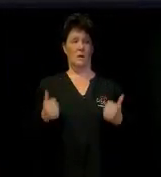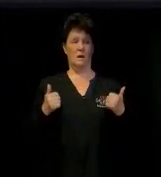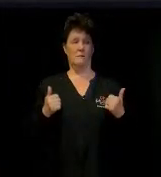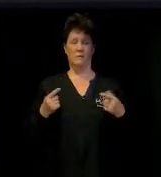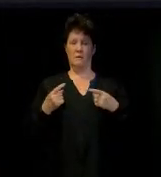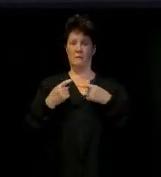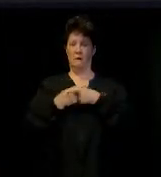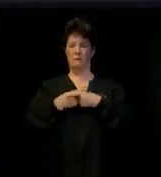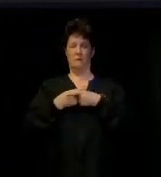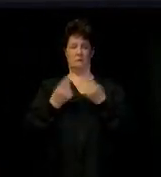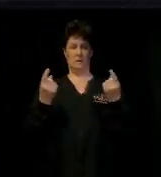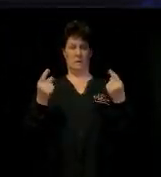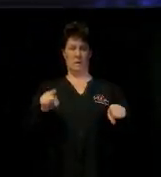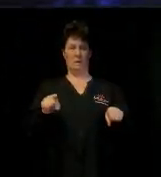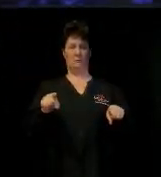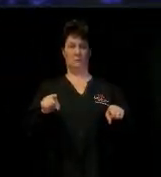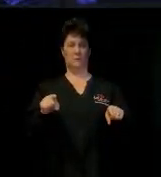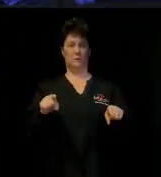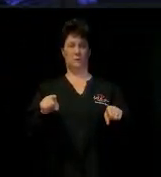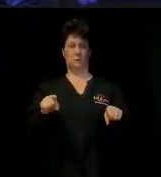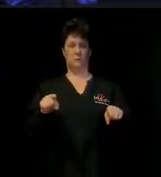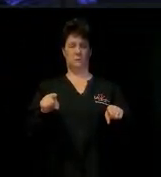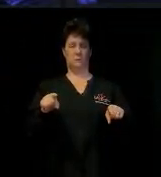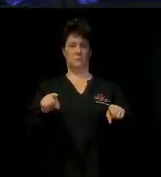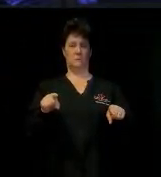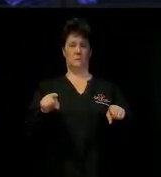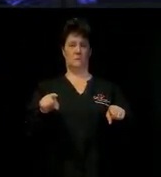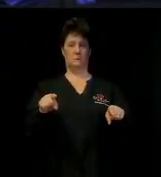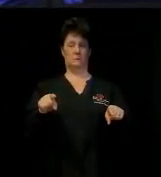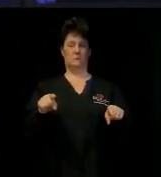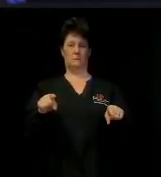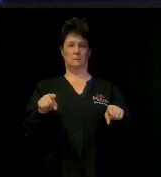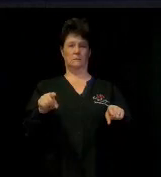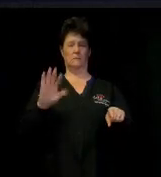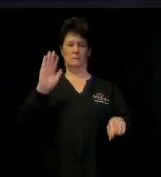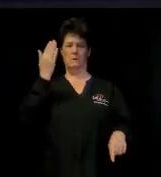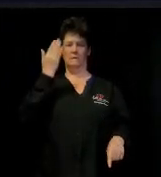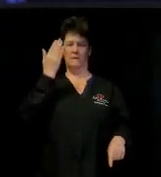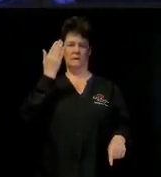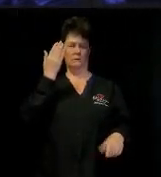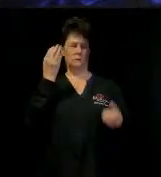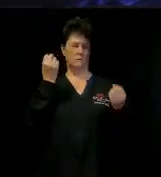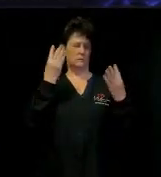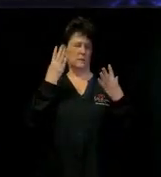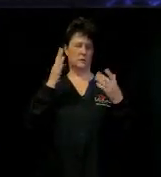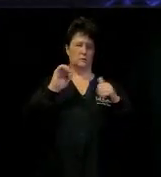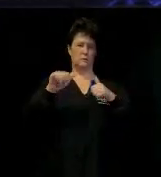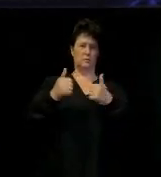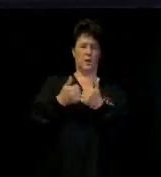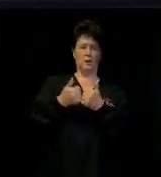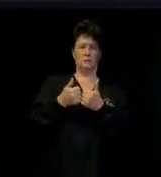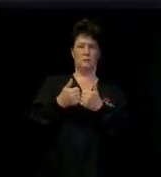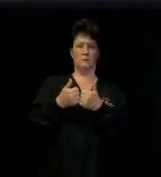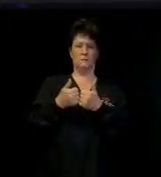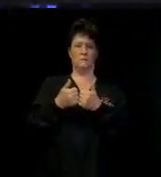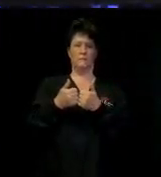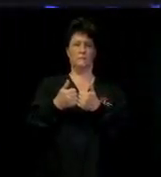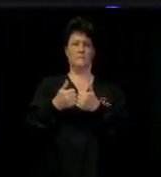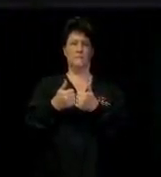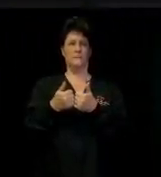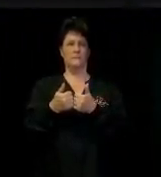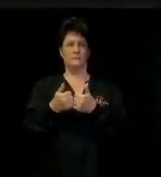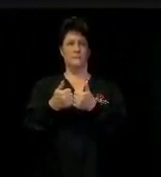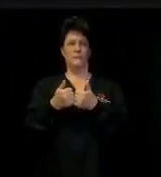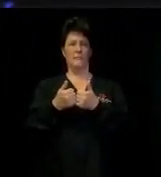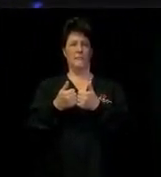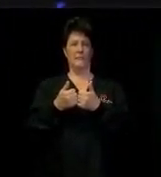believer. We're going to be faced with things and challenged with things. And in the natural, I wanted to kind of bring in, it's a broad topic I try to narrow down. There's